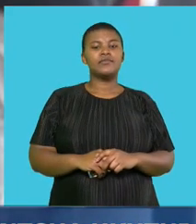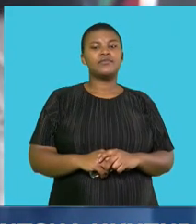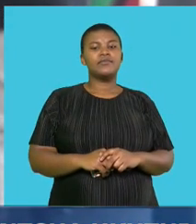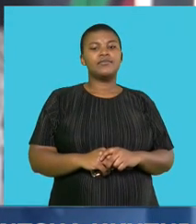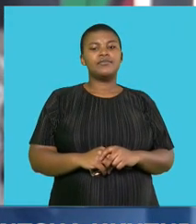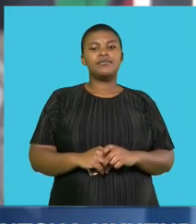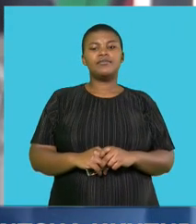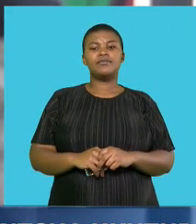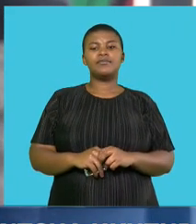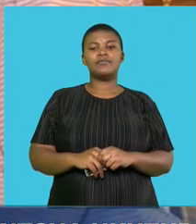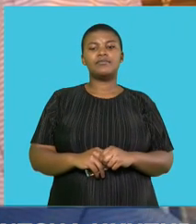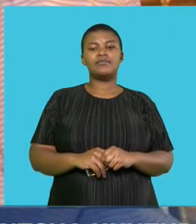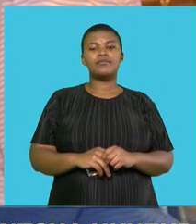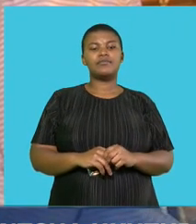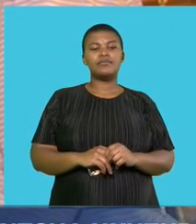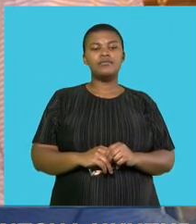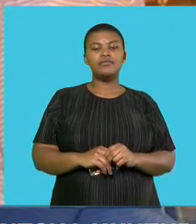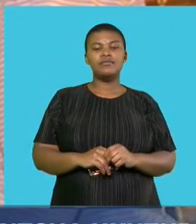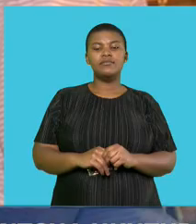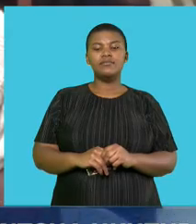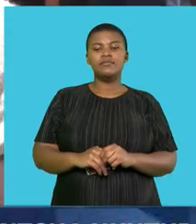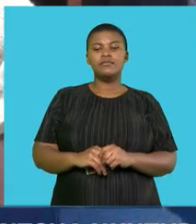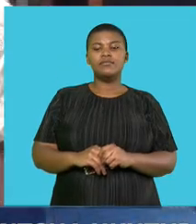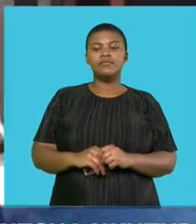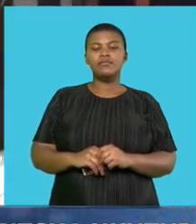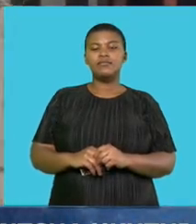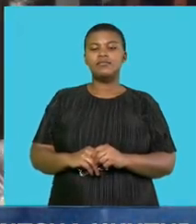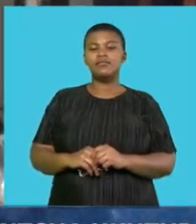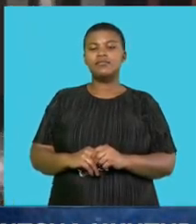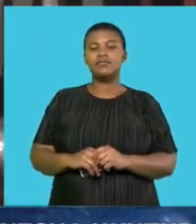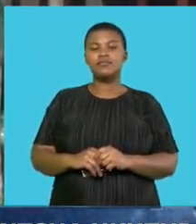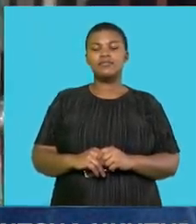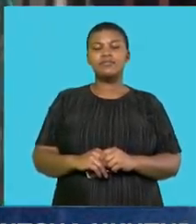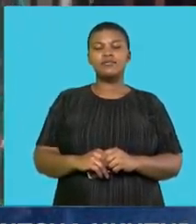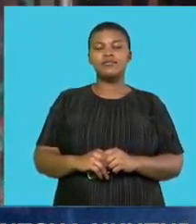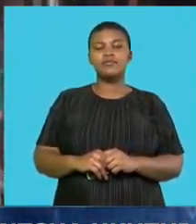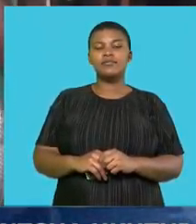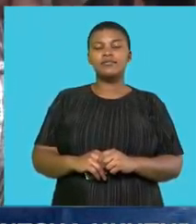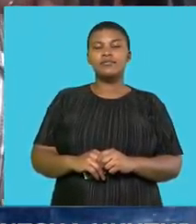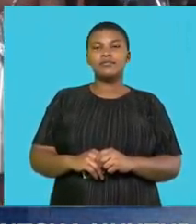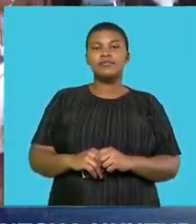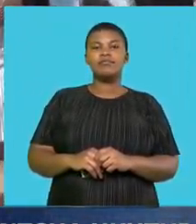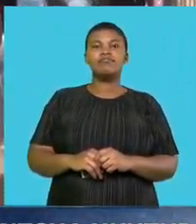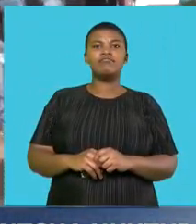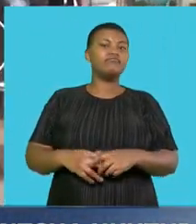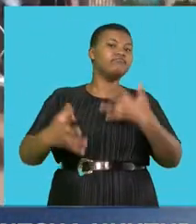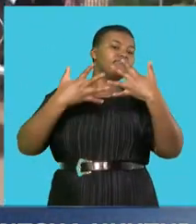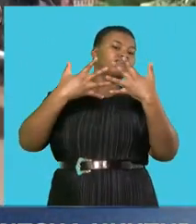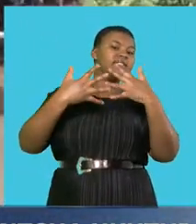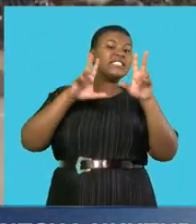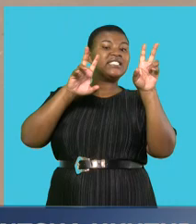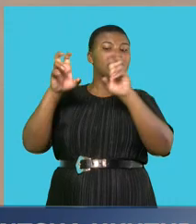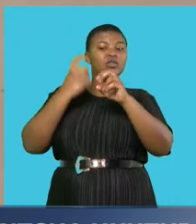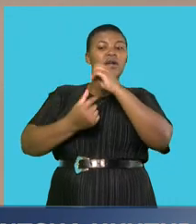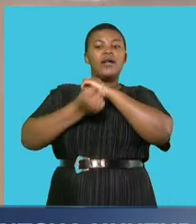Sekutazwe incha ya gleli ubae 76 nti zaizikona Uktola usizo ezi nkinge ni epegana na zom Npilo